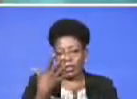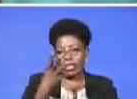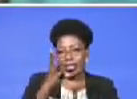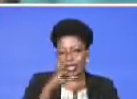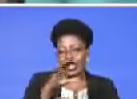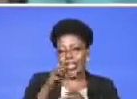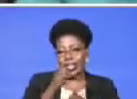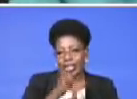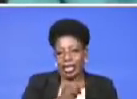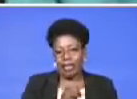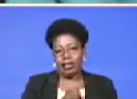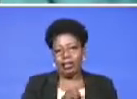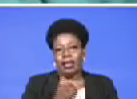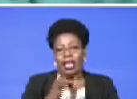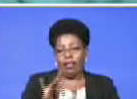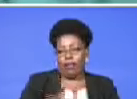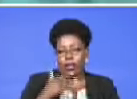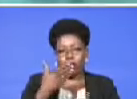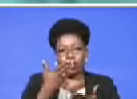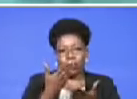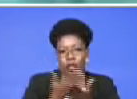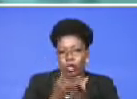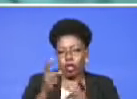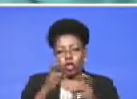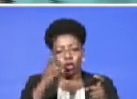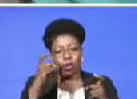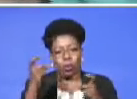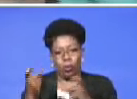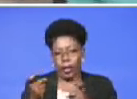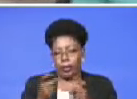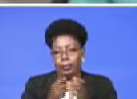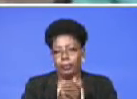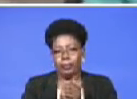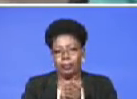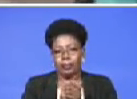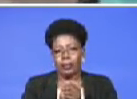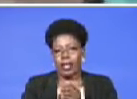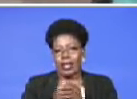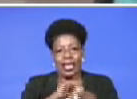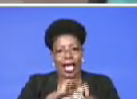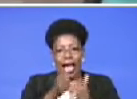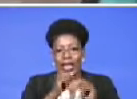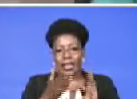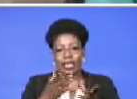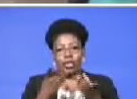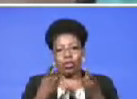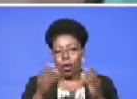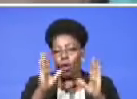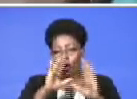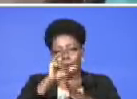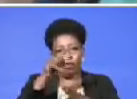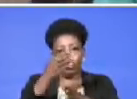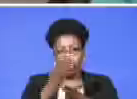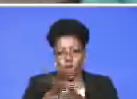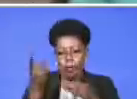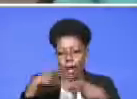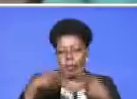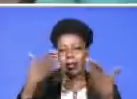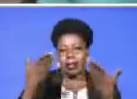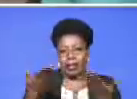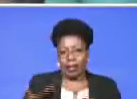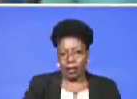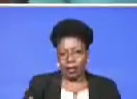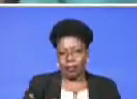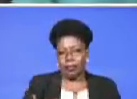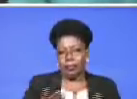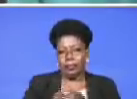even better to win 3 straight and 5 out of 6. These athletes do a tremendous job coming in, pulling it off again,